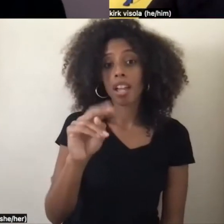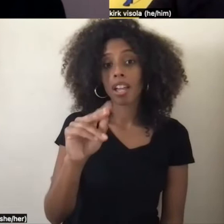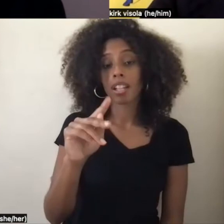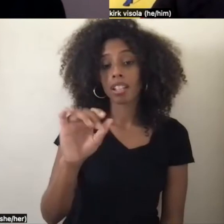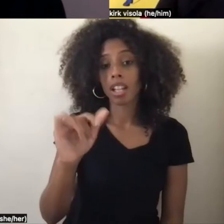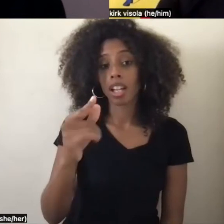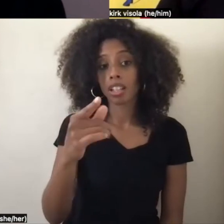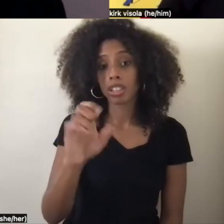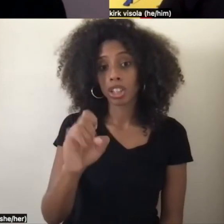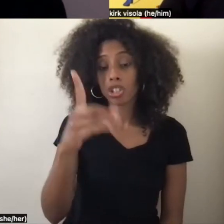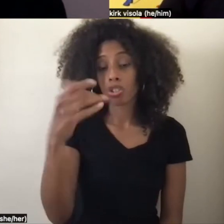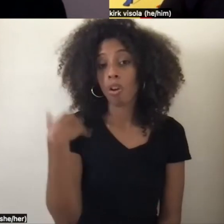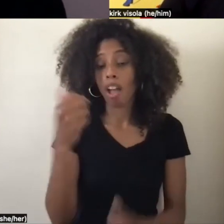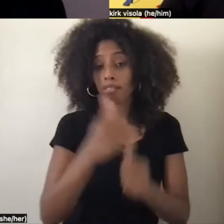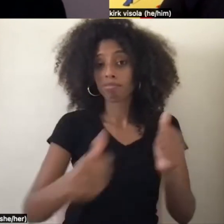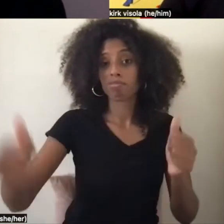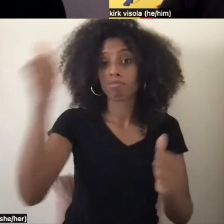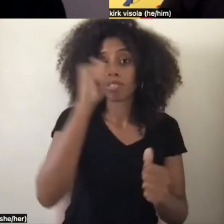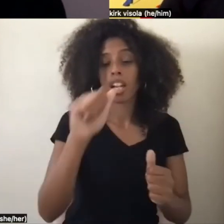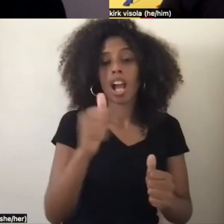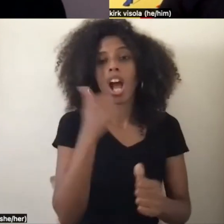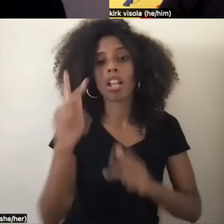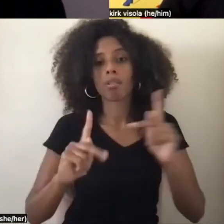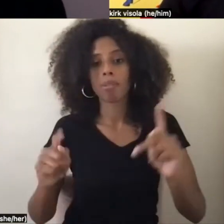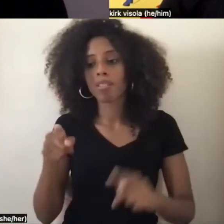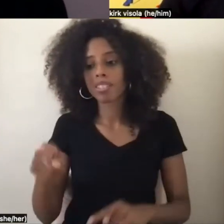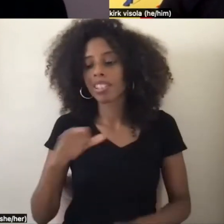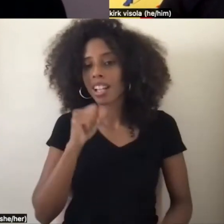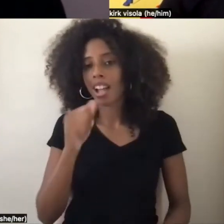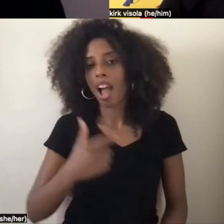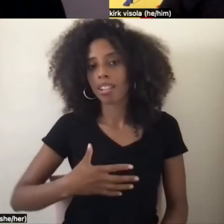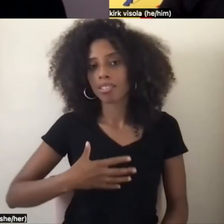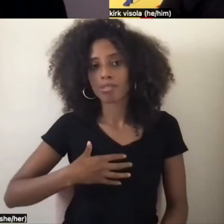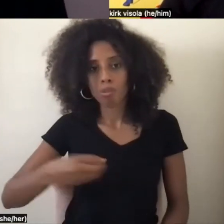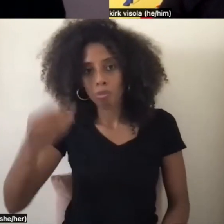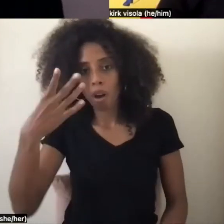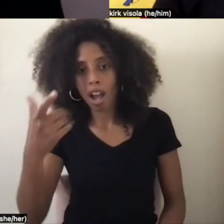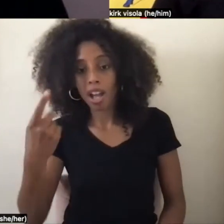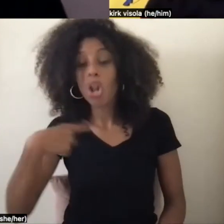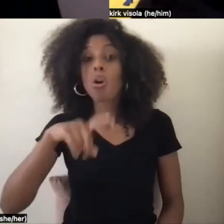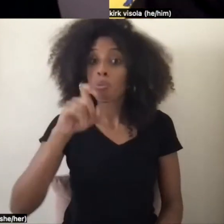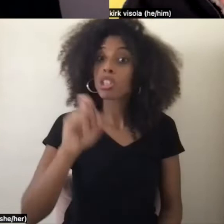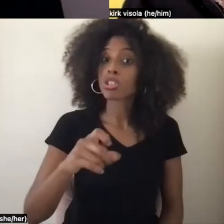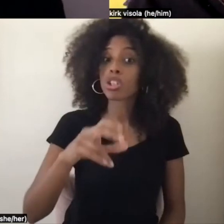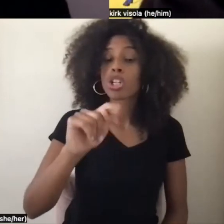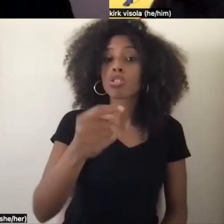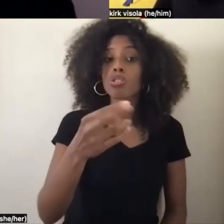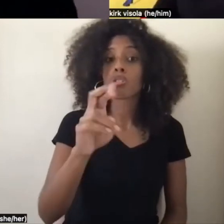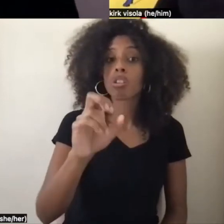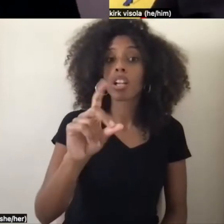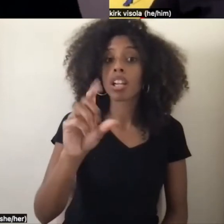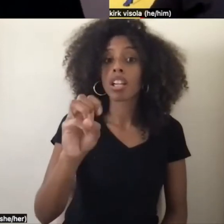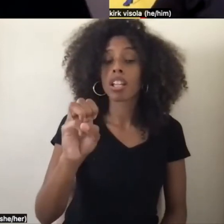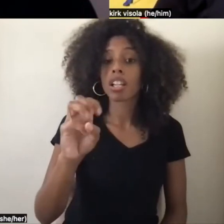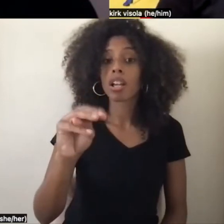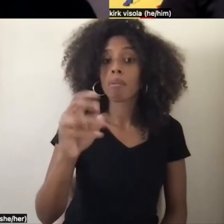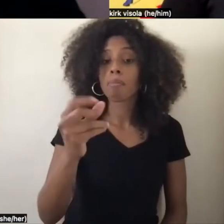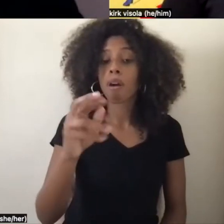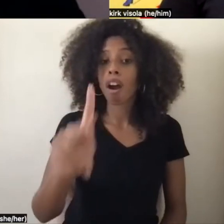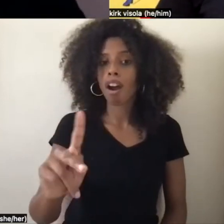and simple. So yes, white advantage. We should trademark that, Katrina. I did not come up with that. You brought that